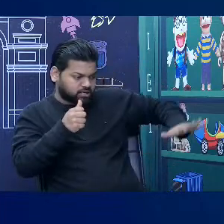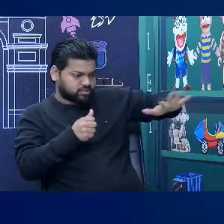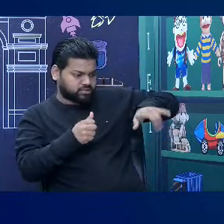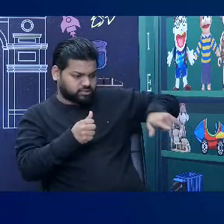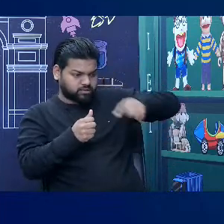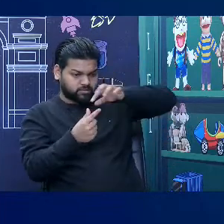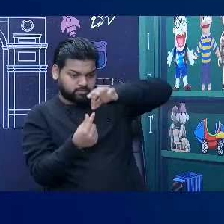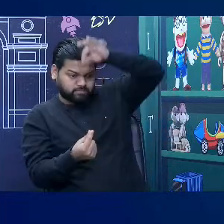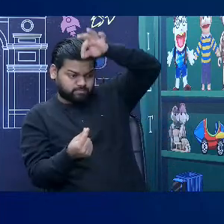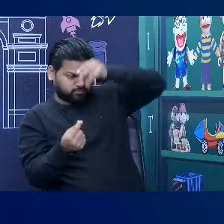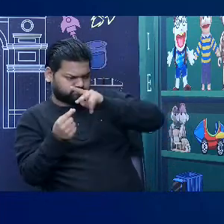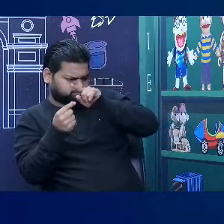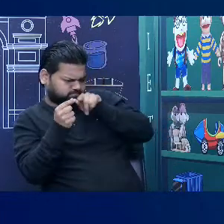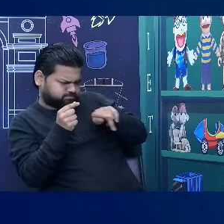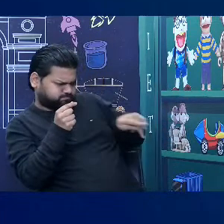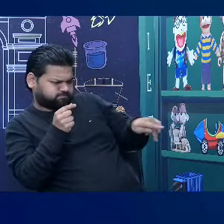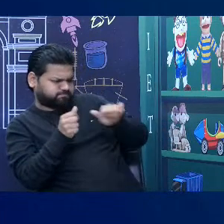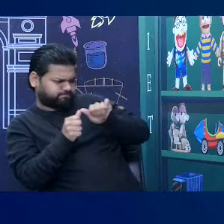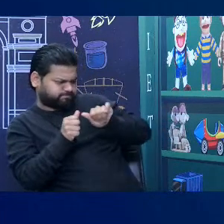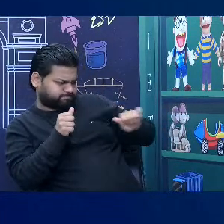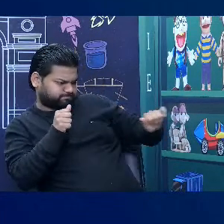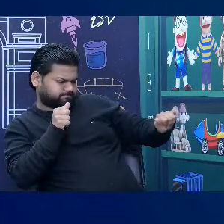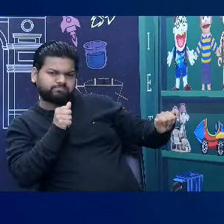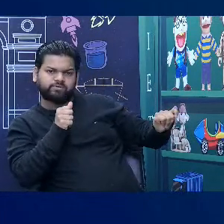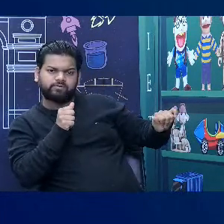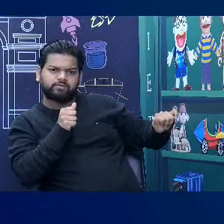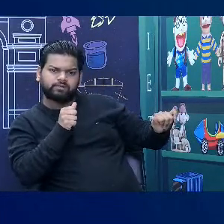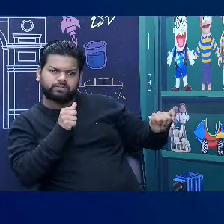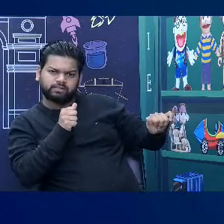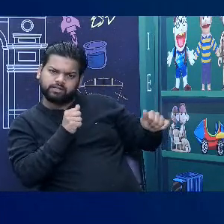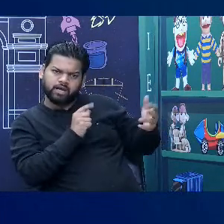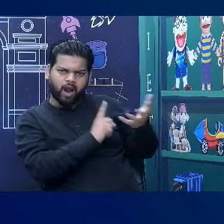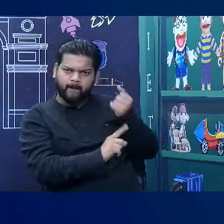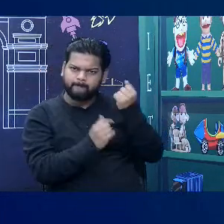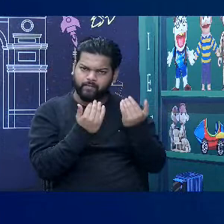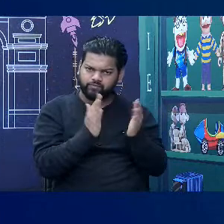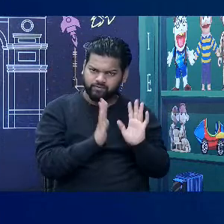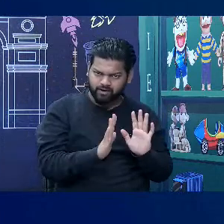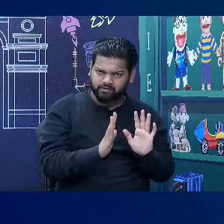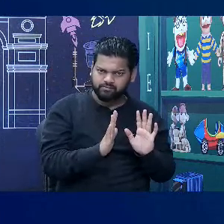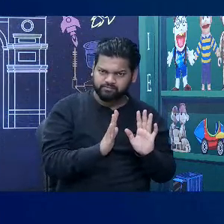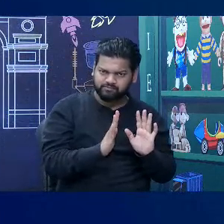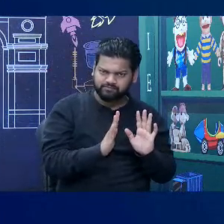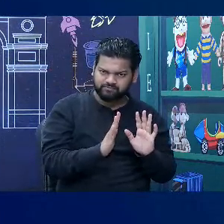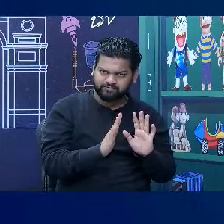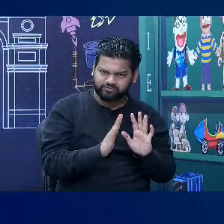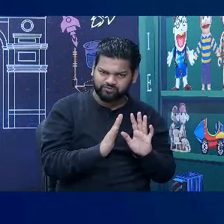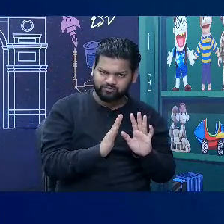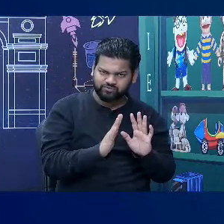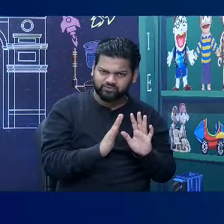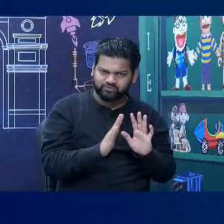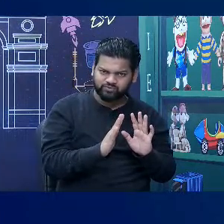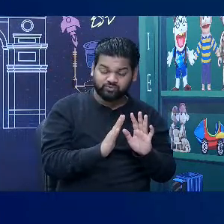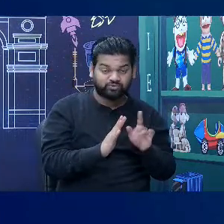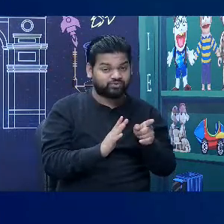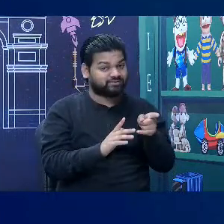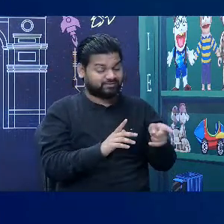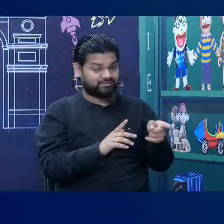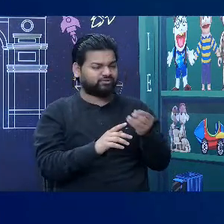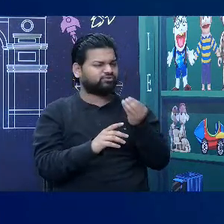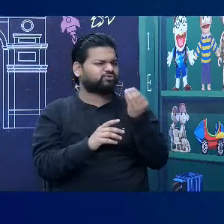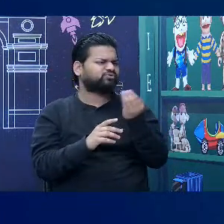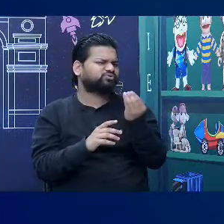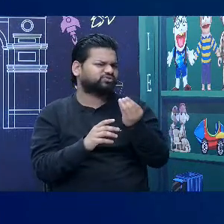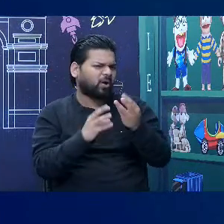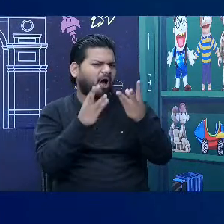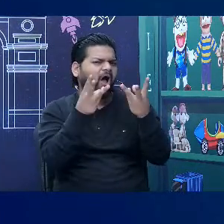situations given above, children, the distances or the height can be found by using some